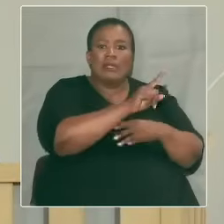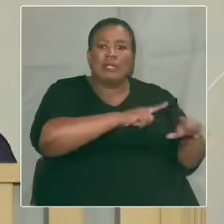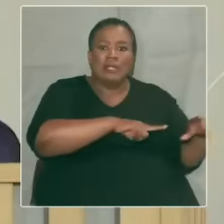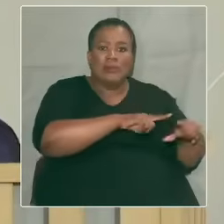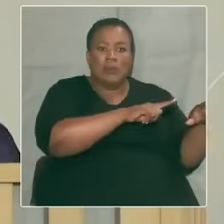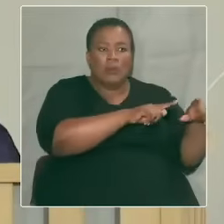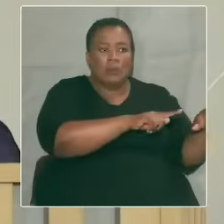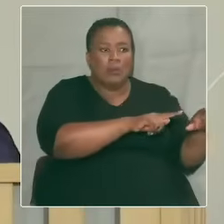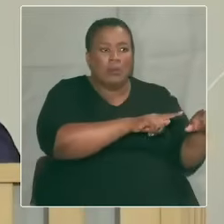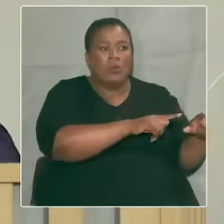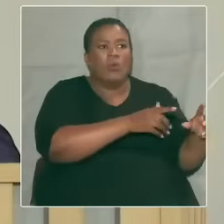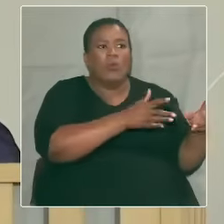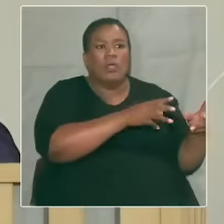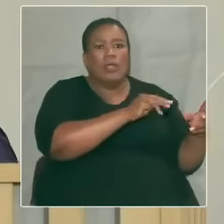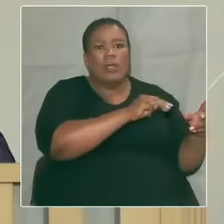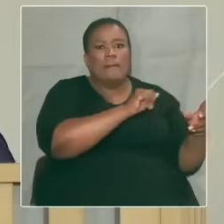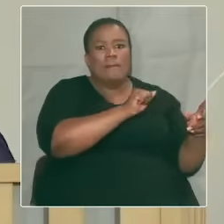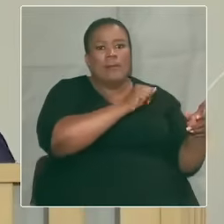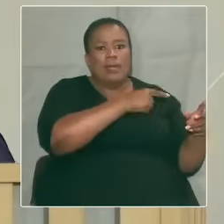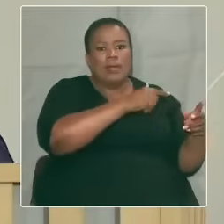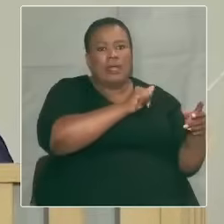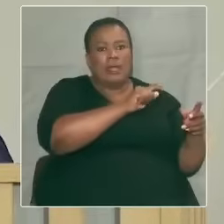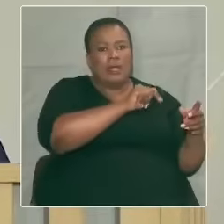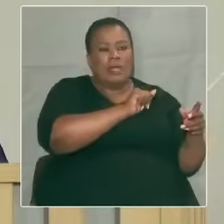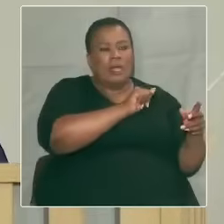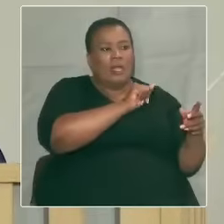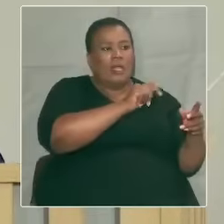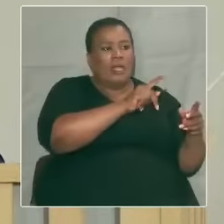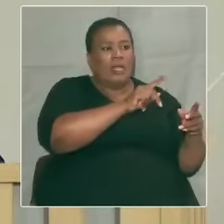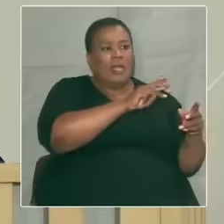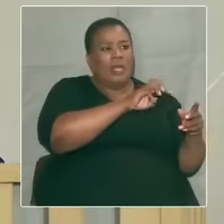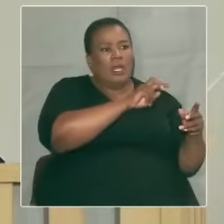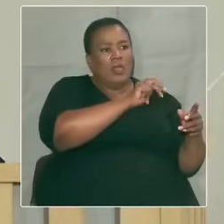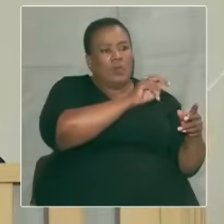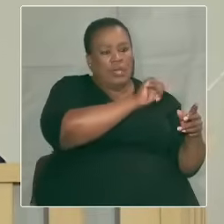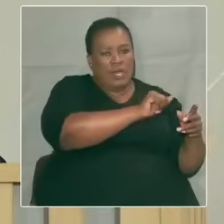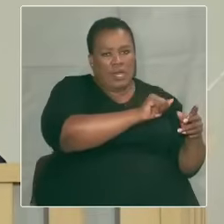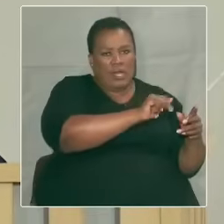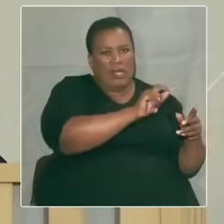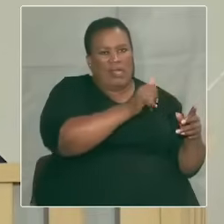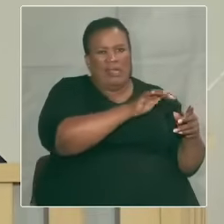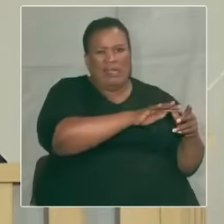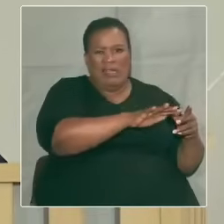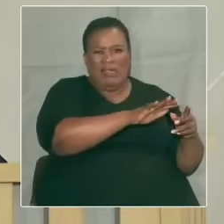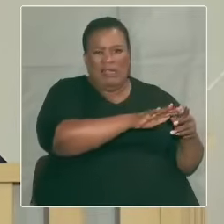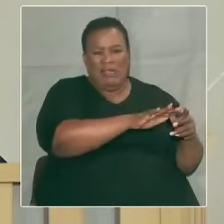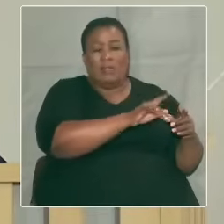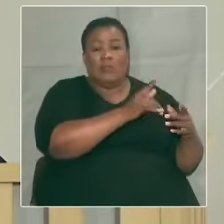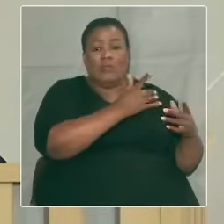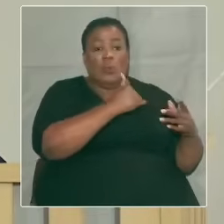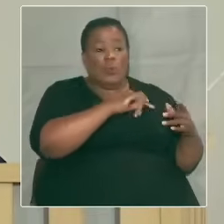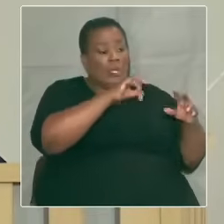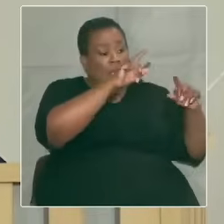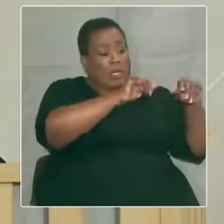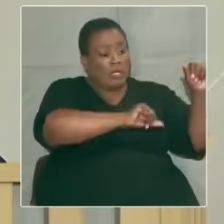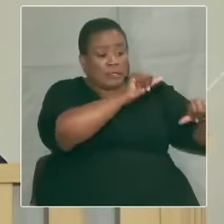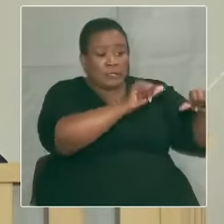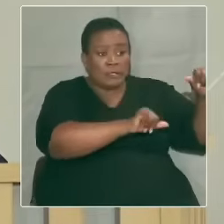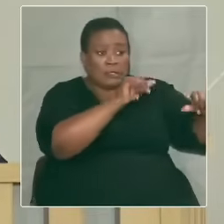were mostly in Mogalakwena and Vembe, which is Twando. And in that assessment, we found